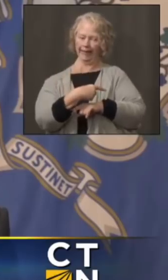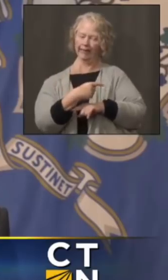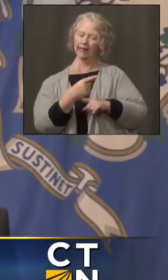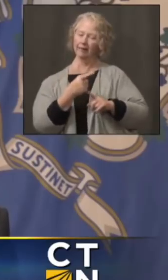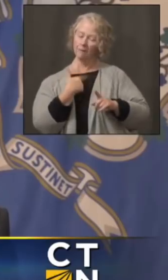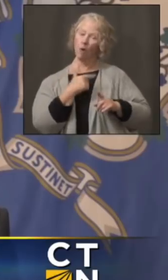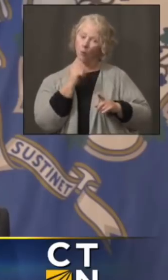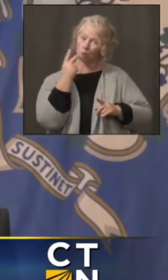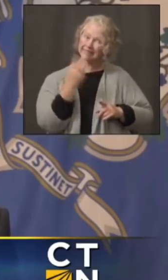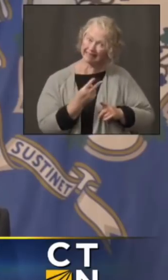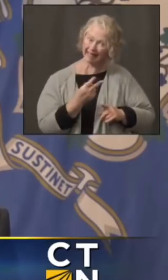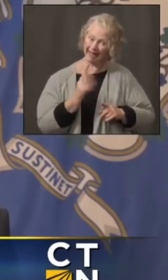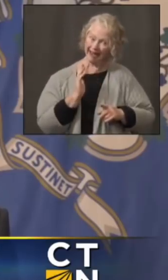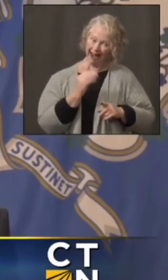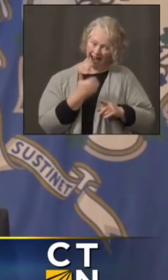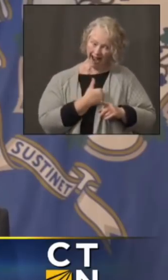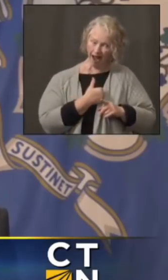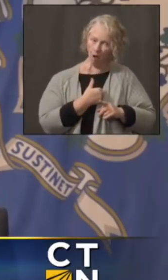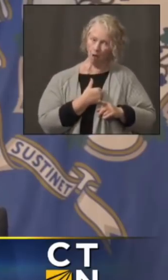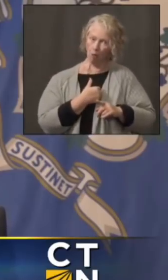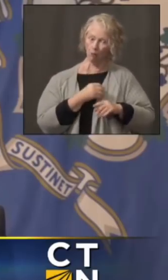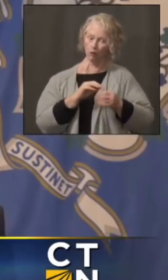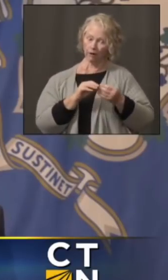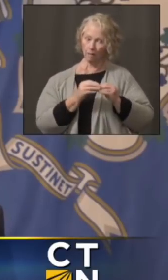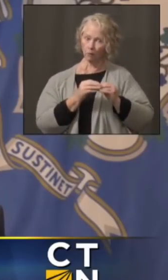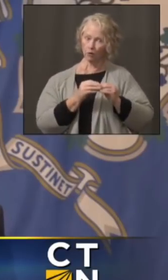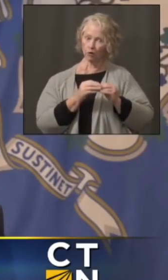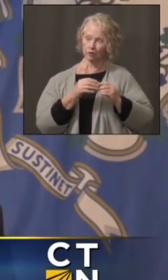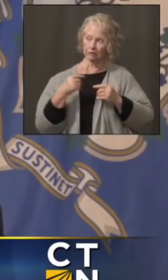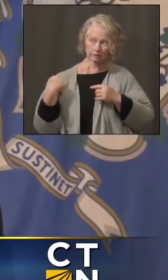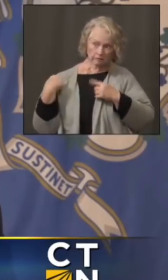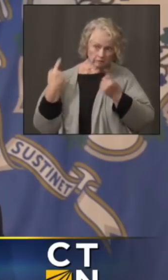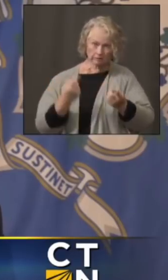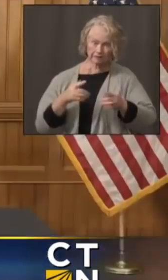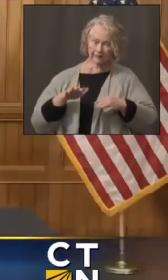state is clear, in our region is clear, and in our country is clear.